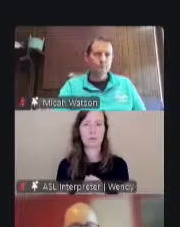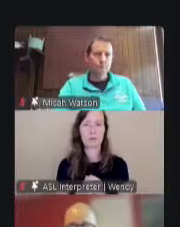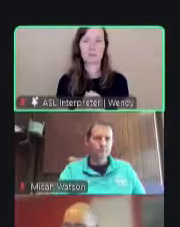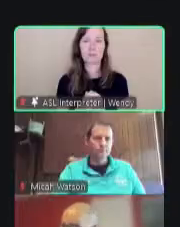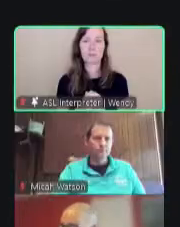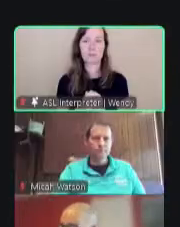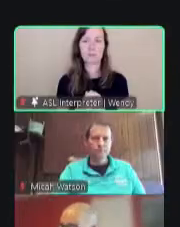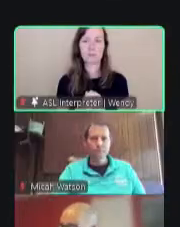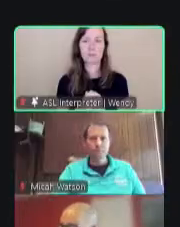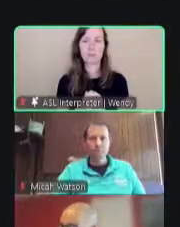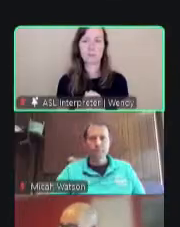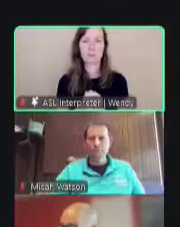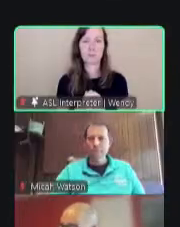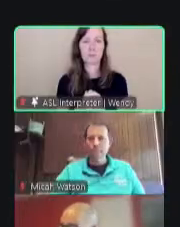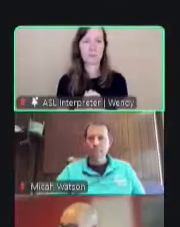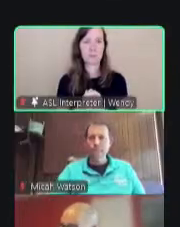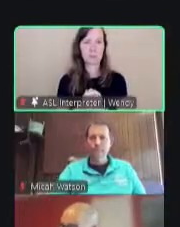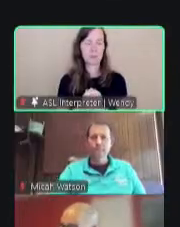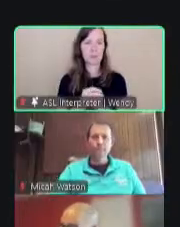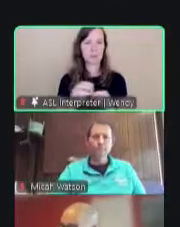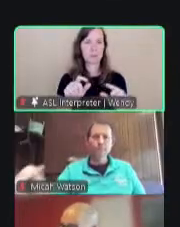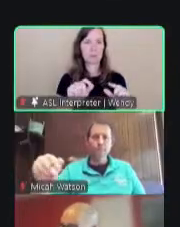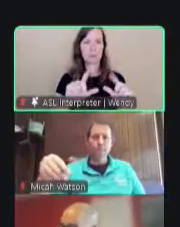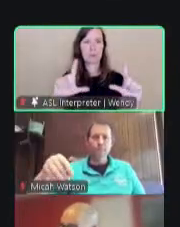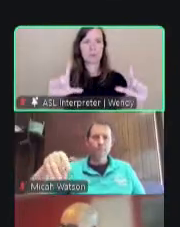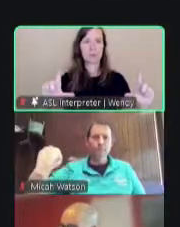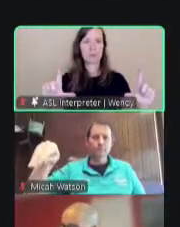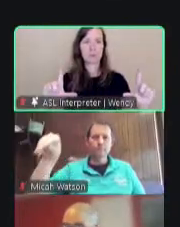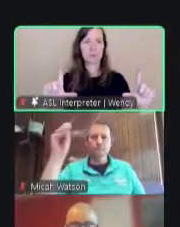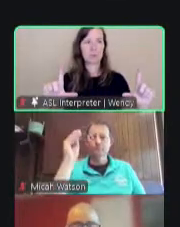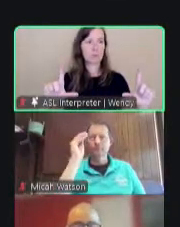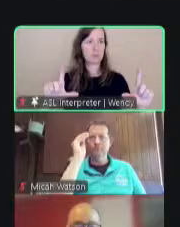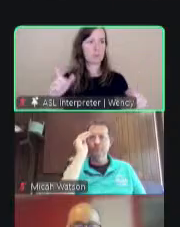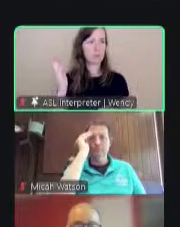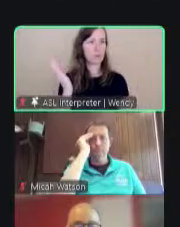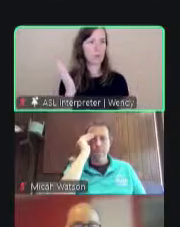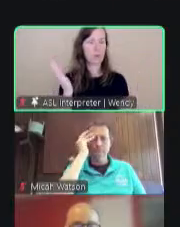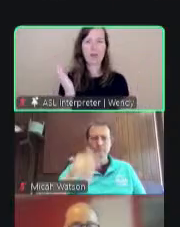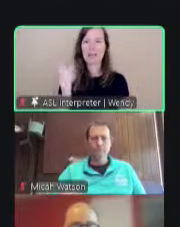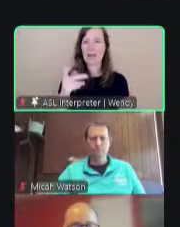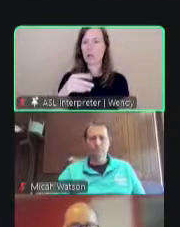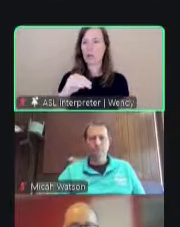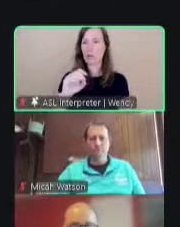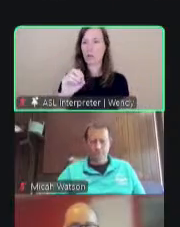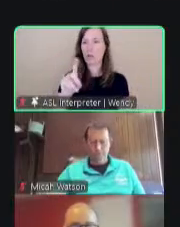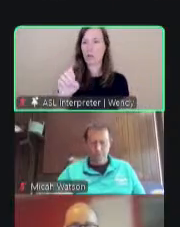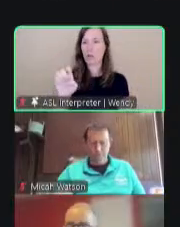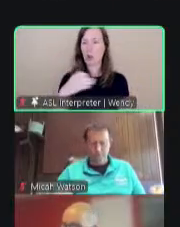You could full screen that, please? Or put it in the presentation mode? One moment,